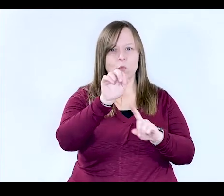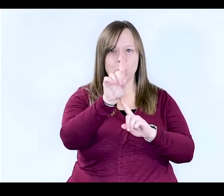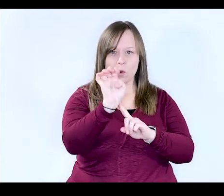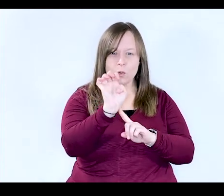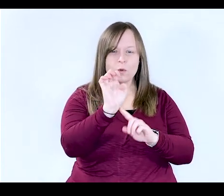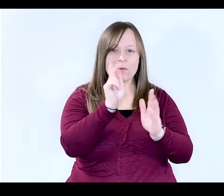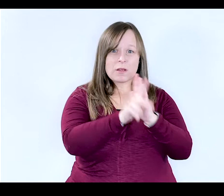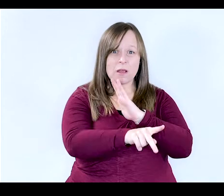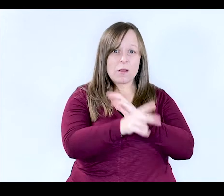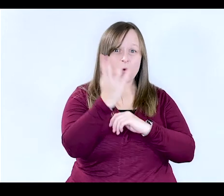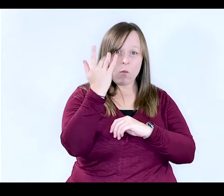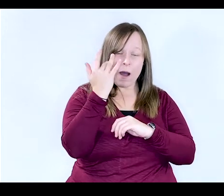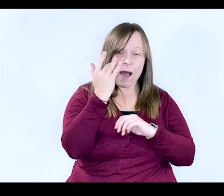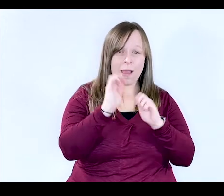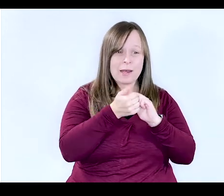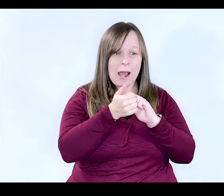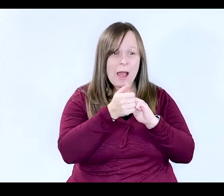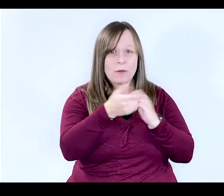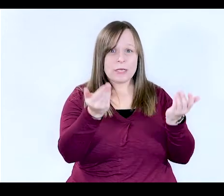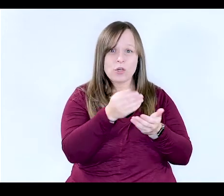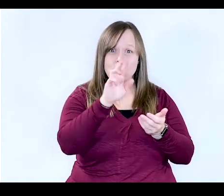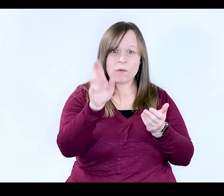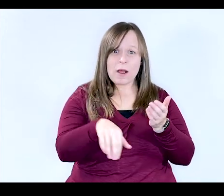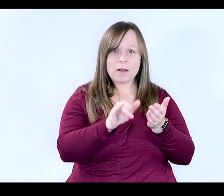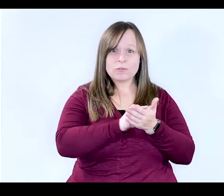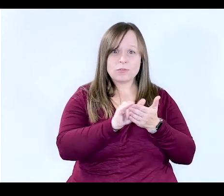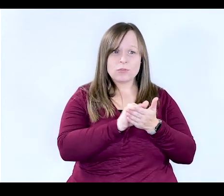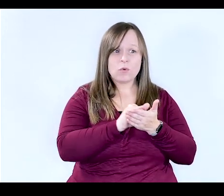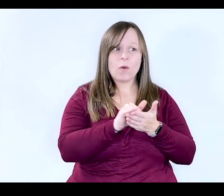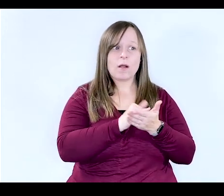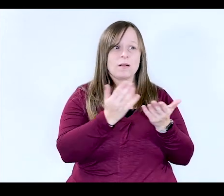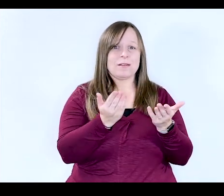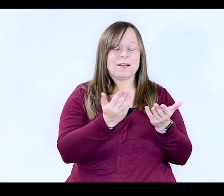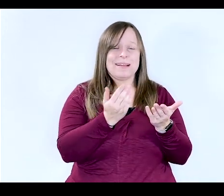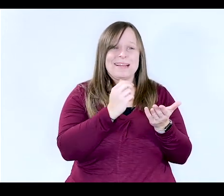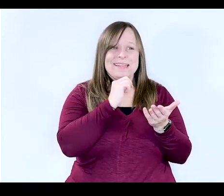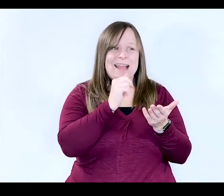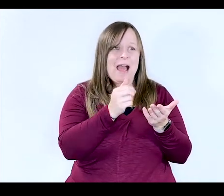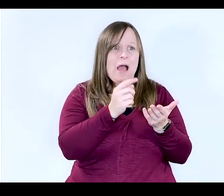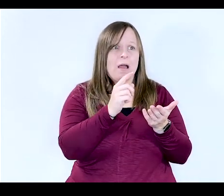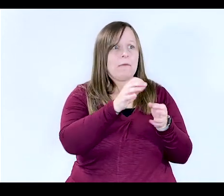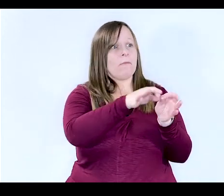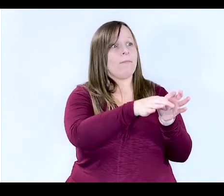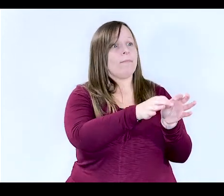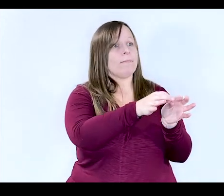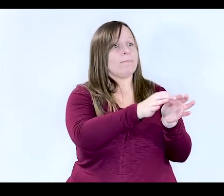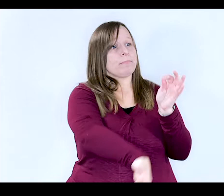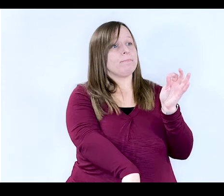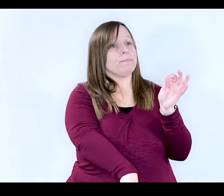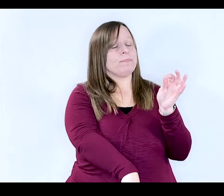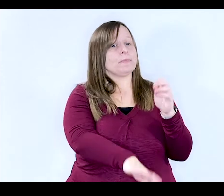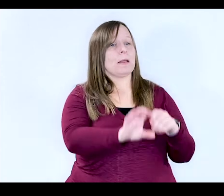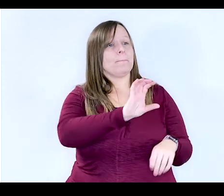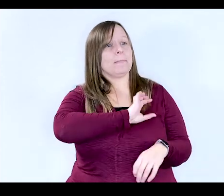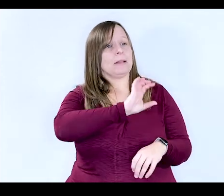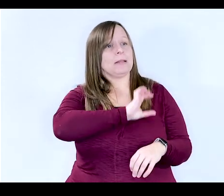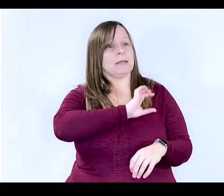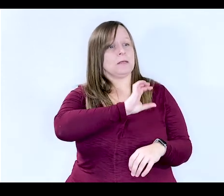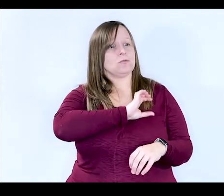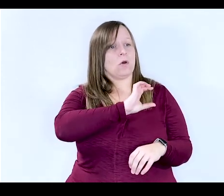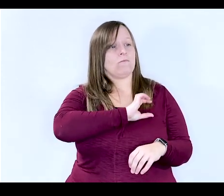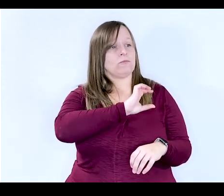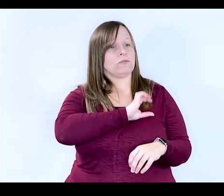Prude was killed in the way he was here in Rochester, New York, is not simply because the